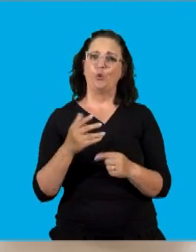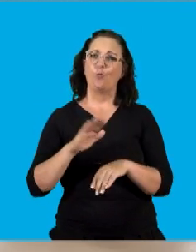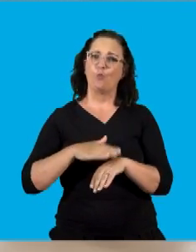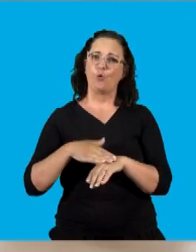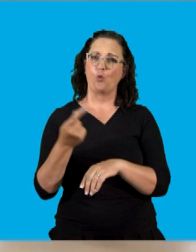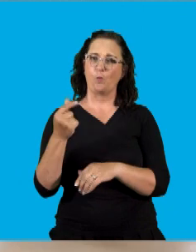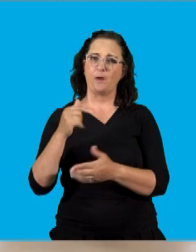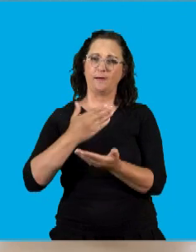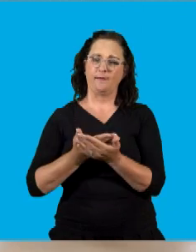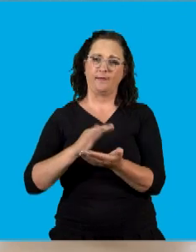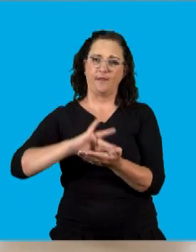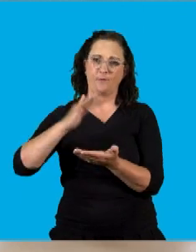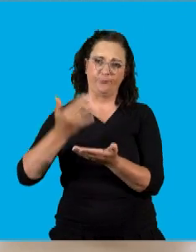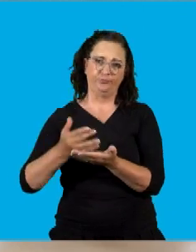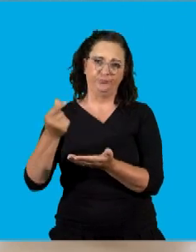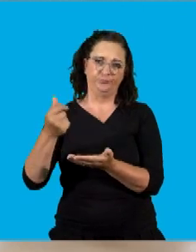more capital.